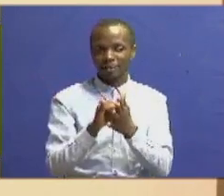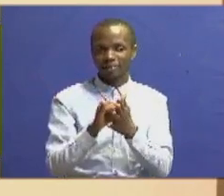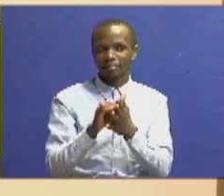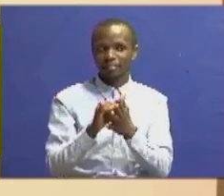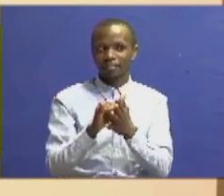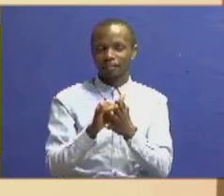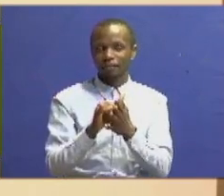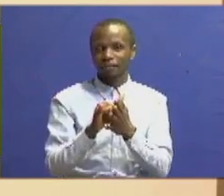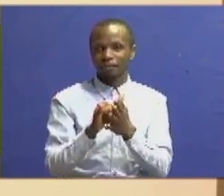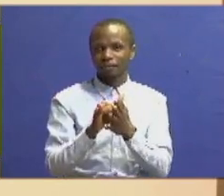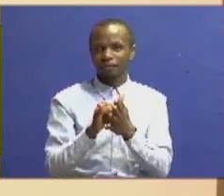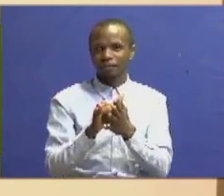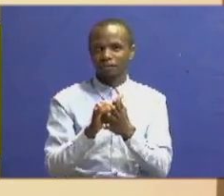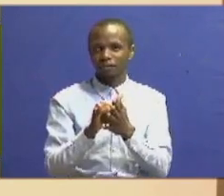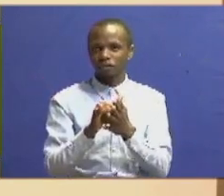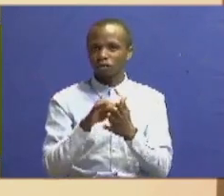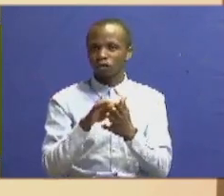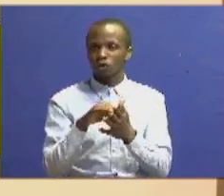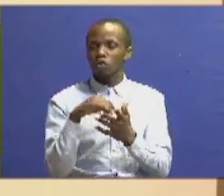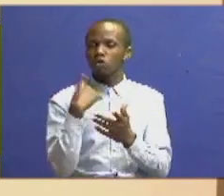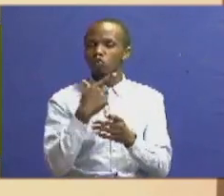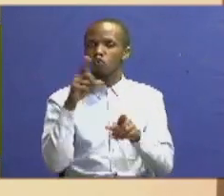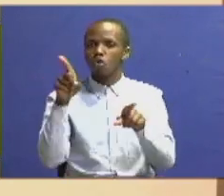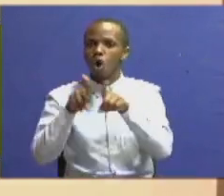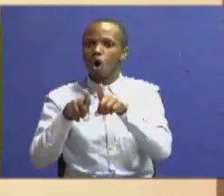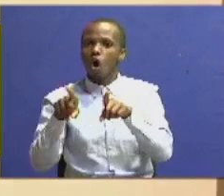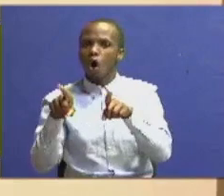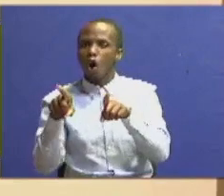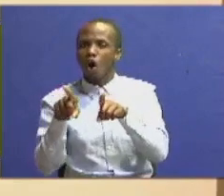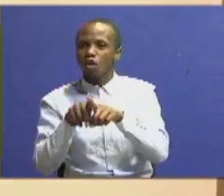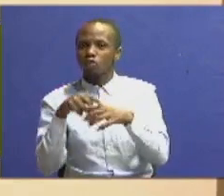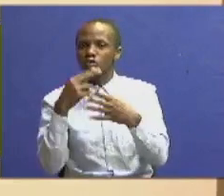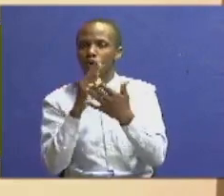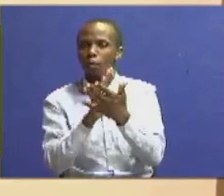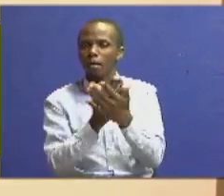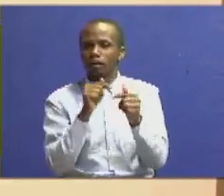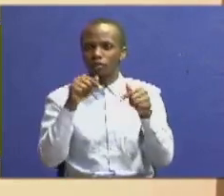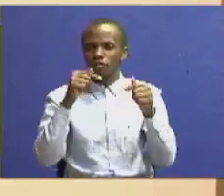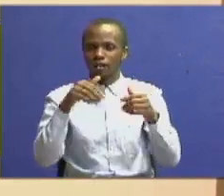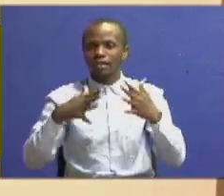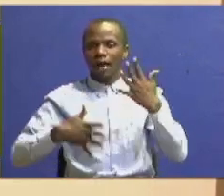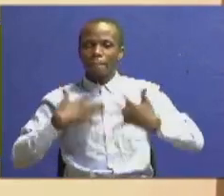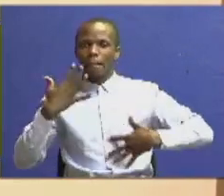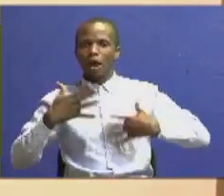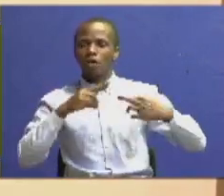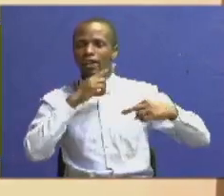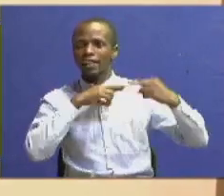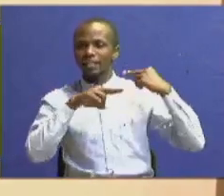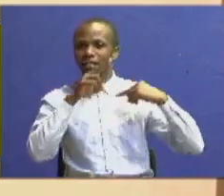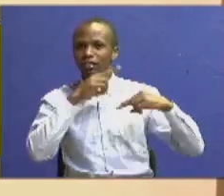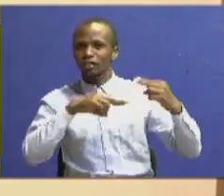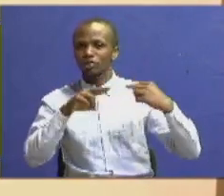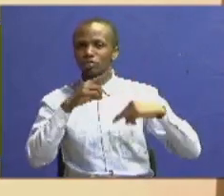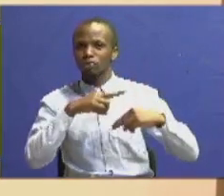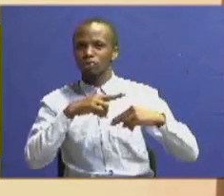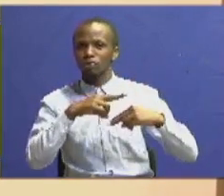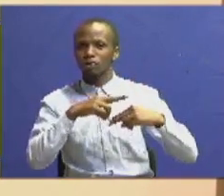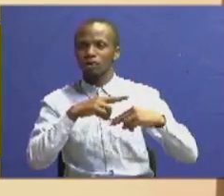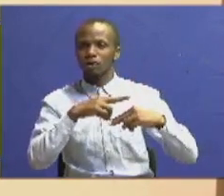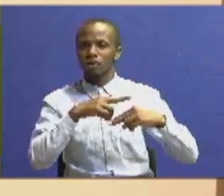anniversary, but who are also actually part of this proud history. It is